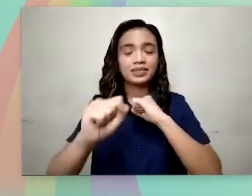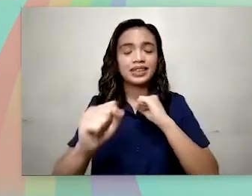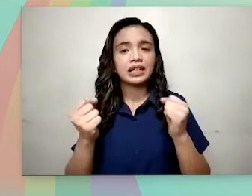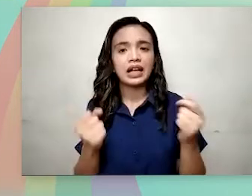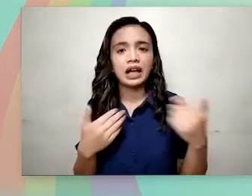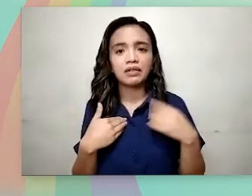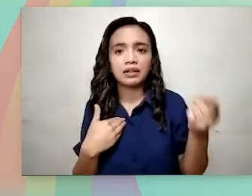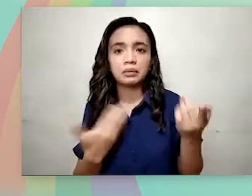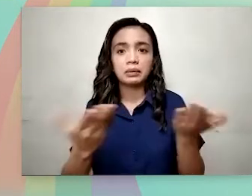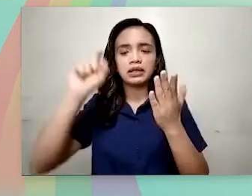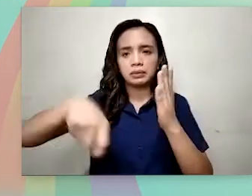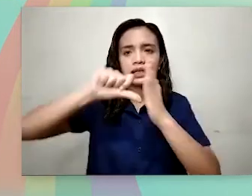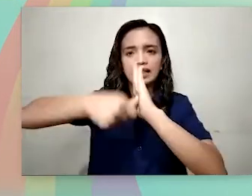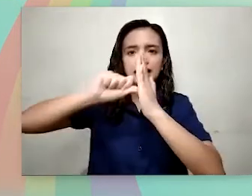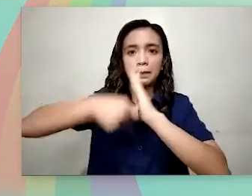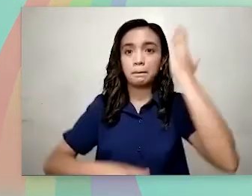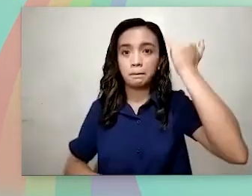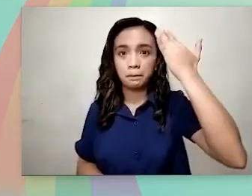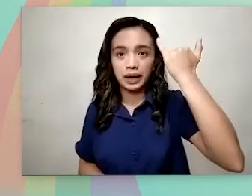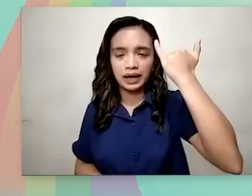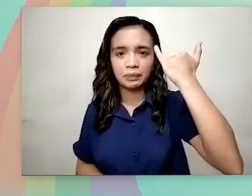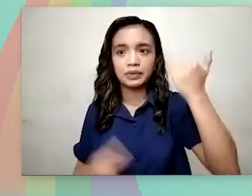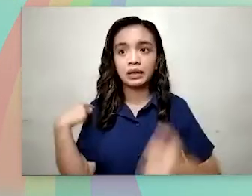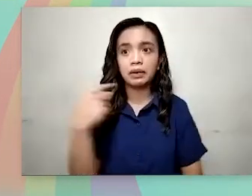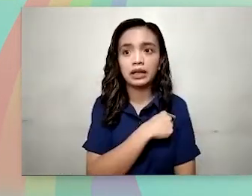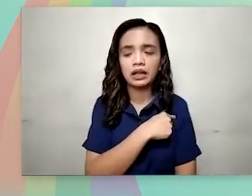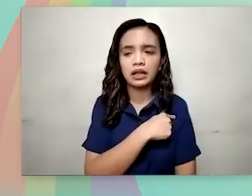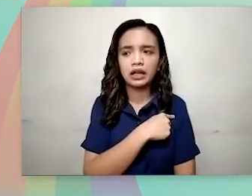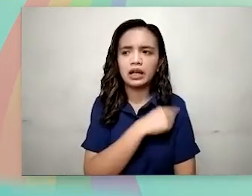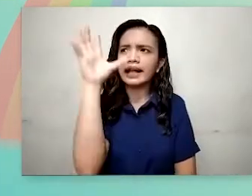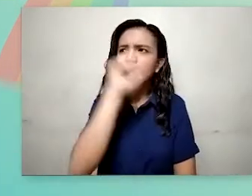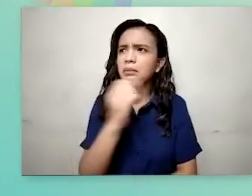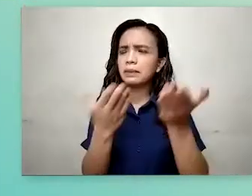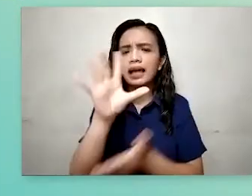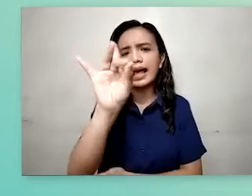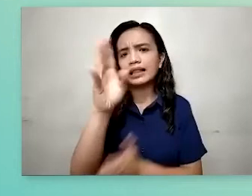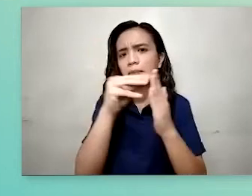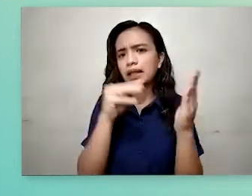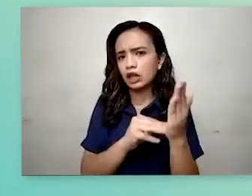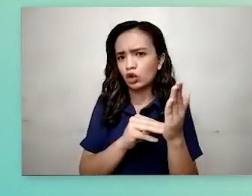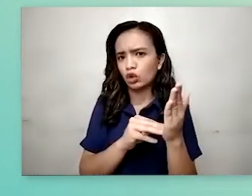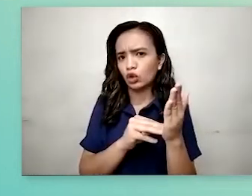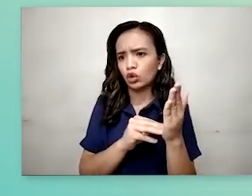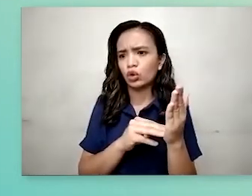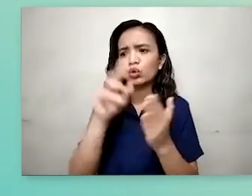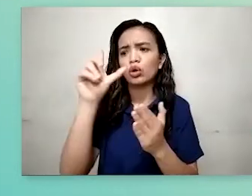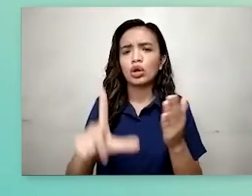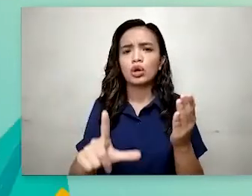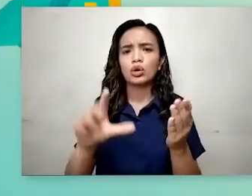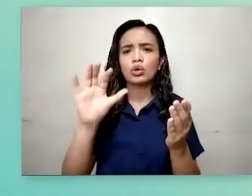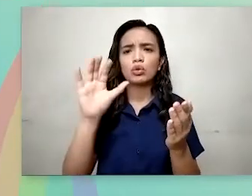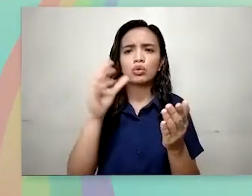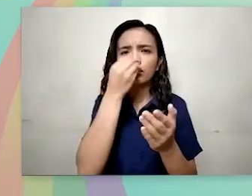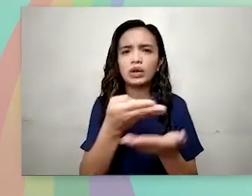we are advocating that they be highlighted because in our estimate, there are about 8 million entrepreneurial low-income households